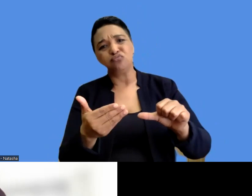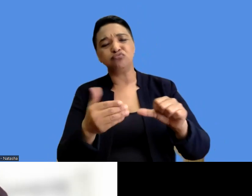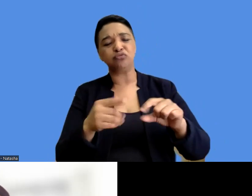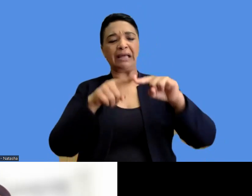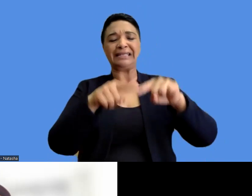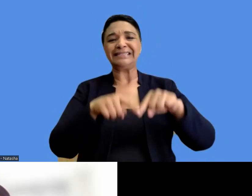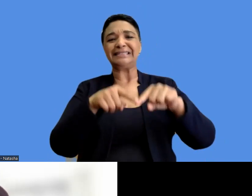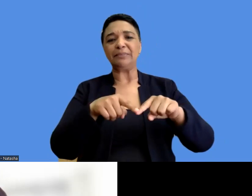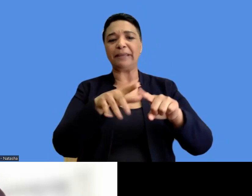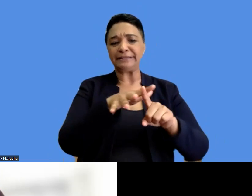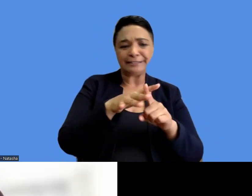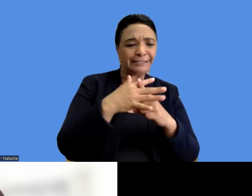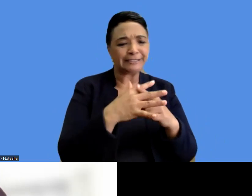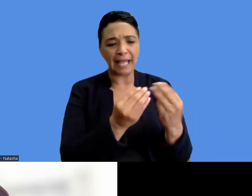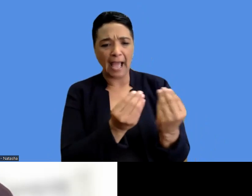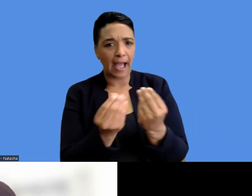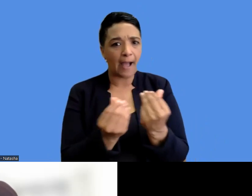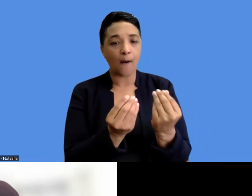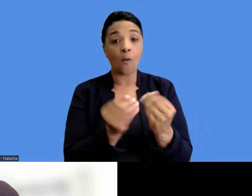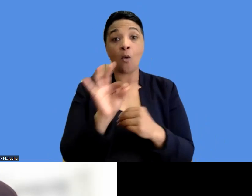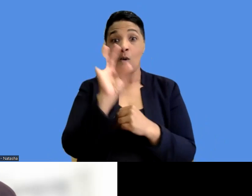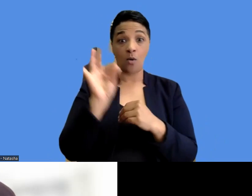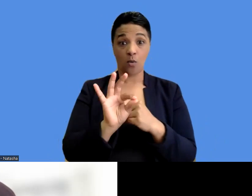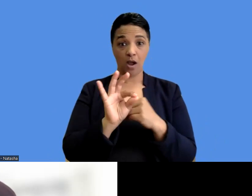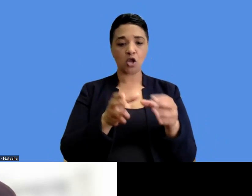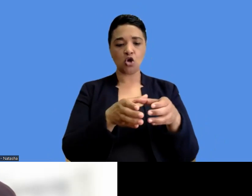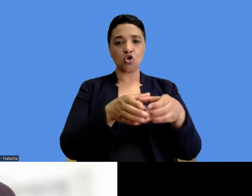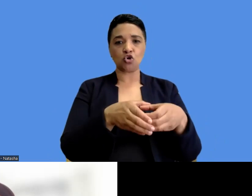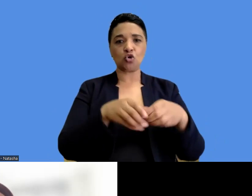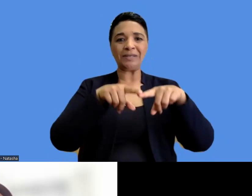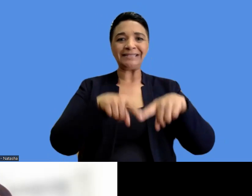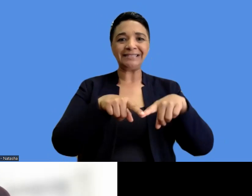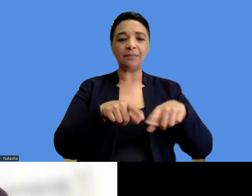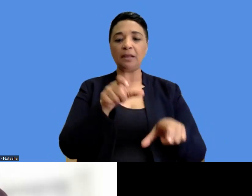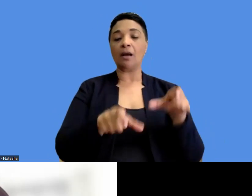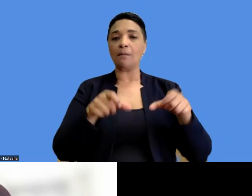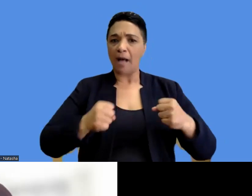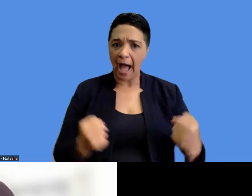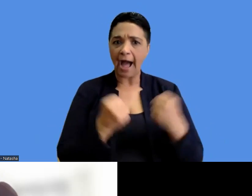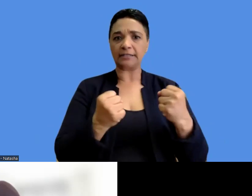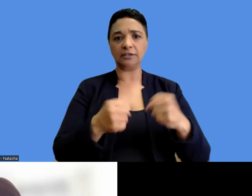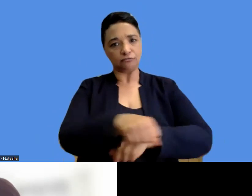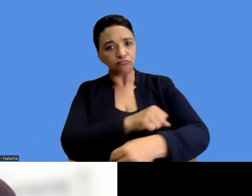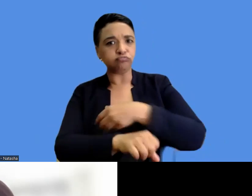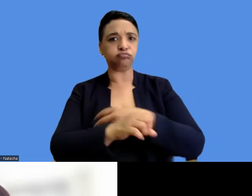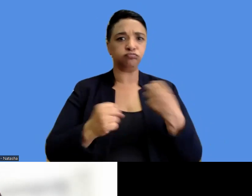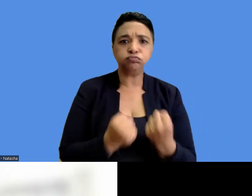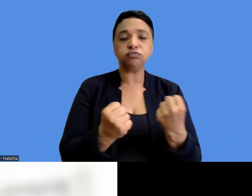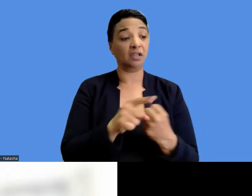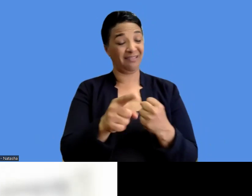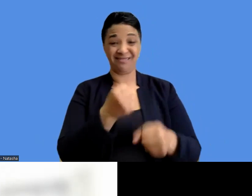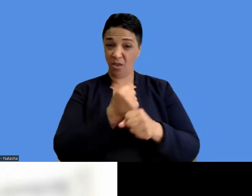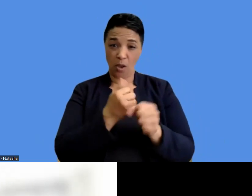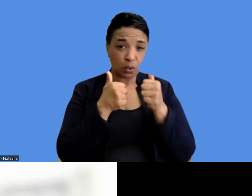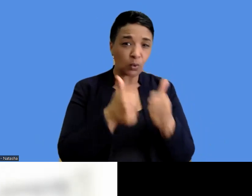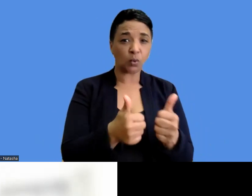the group is many times dependent on active individuals who are doing really, really amazing work that